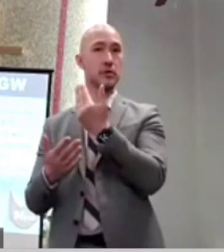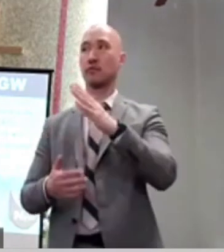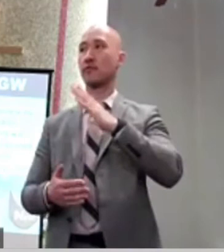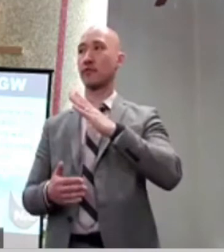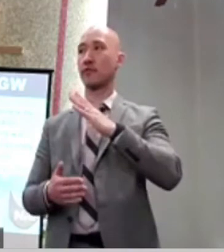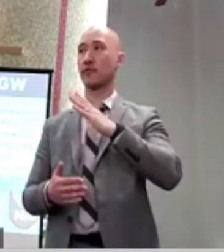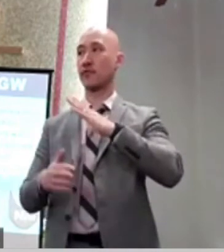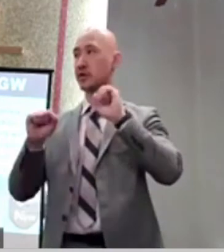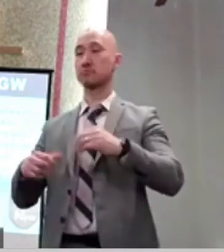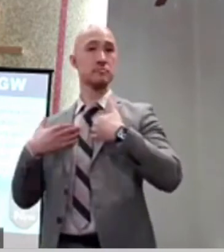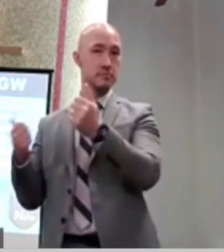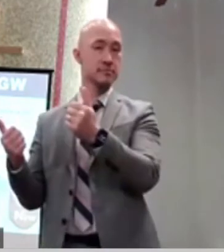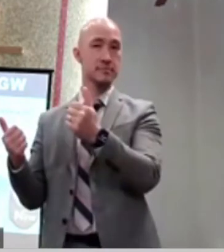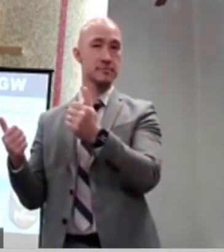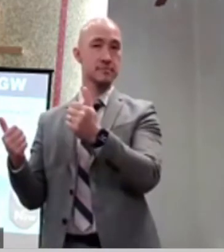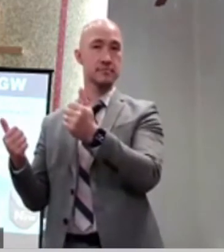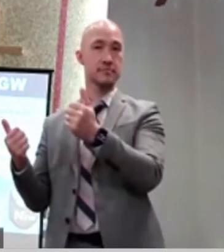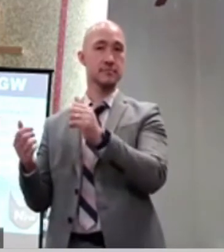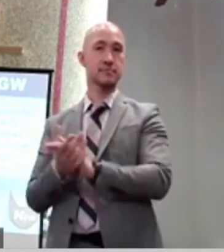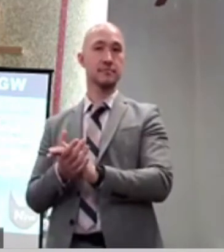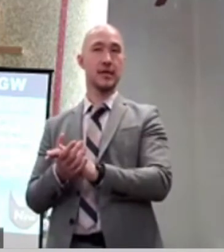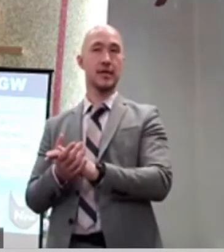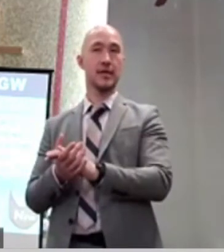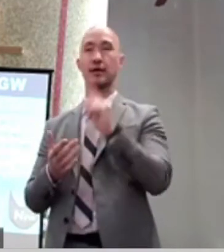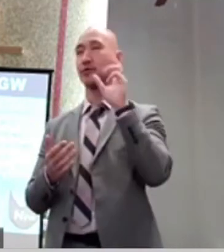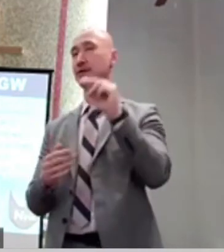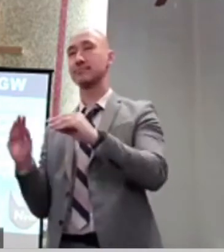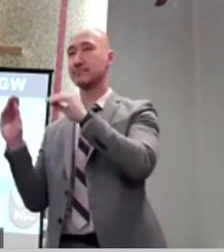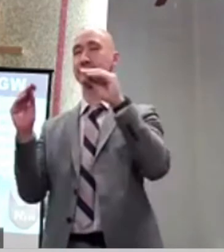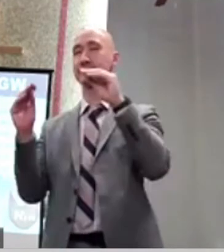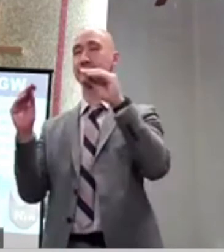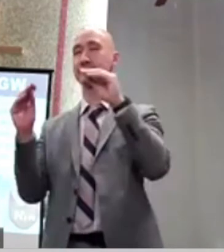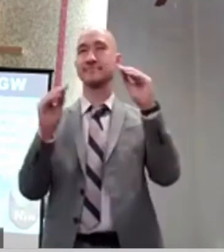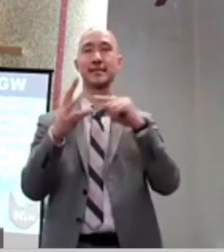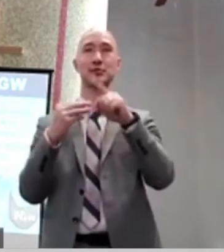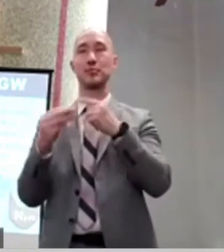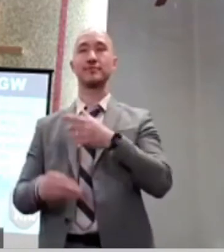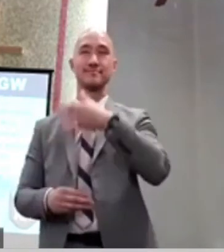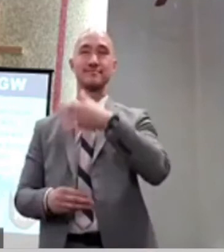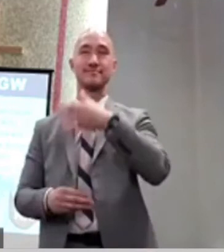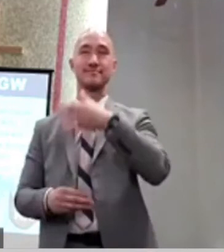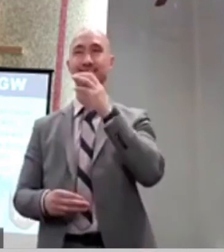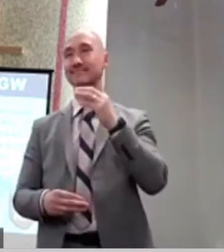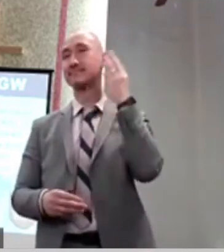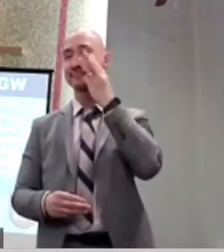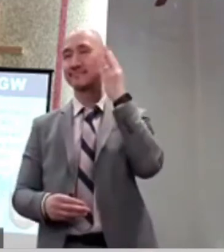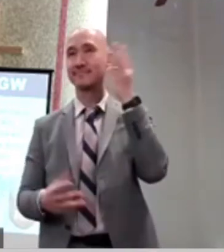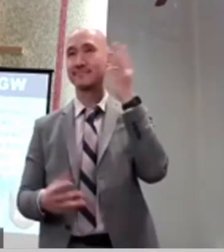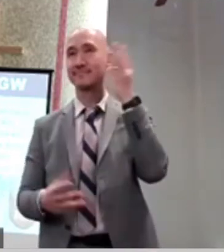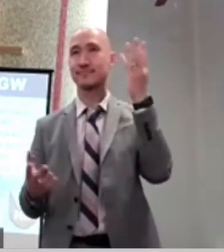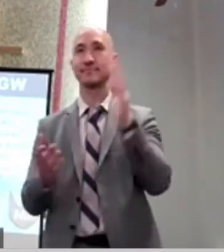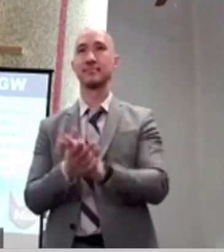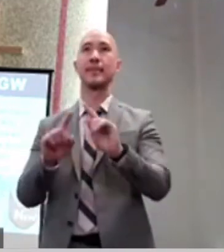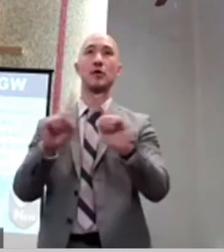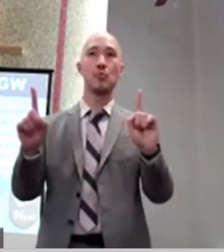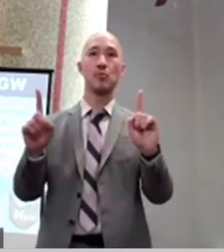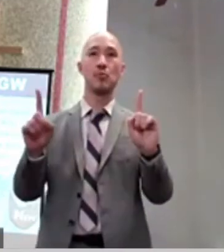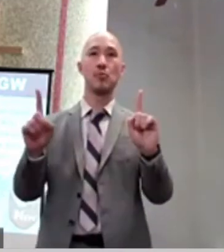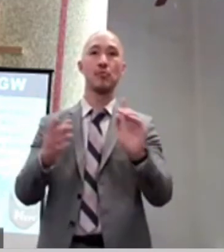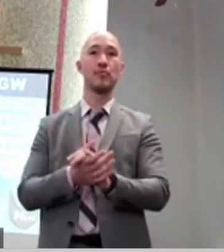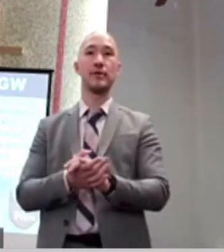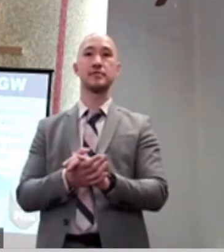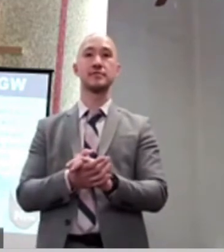of the day. Okay, that was the reason. And I'm not going to get into a whole lesson about wine here. That's not the point here. But new wine, which has yet